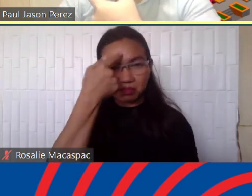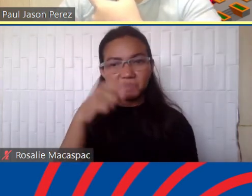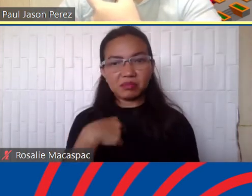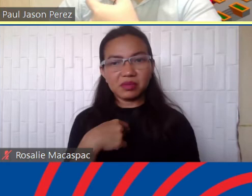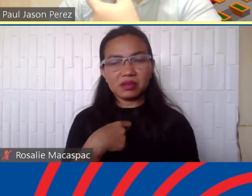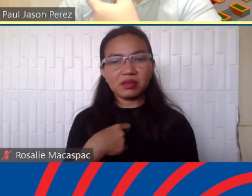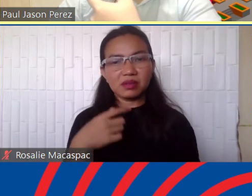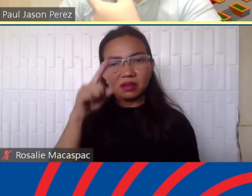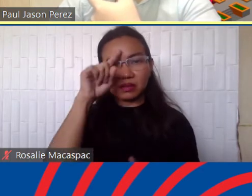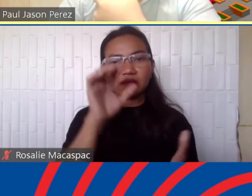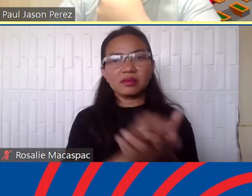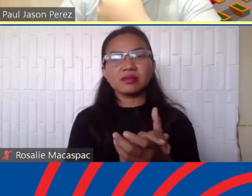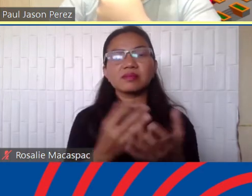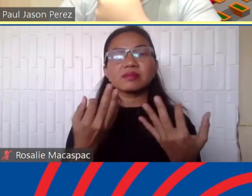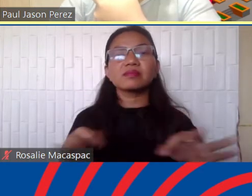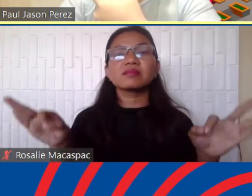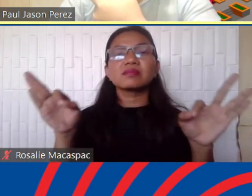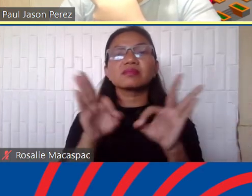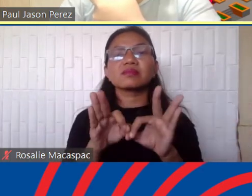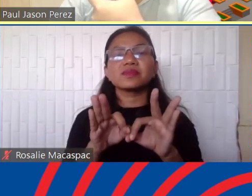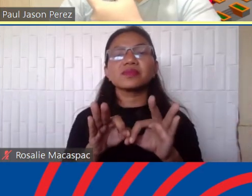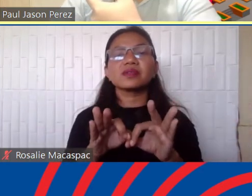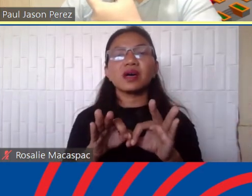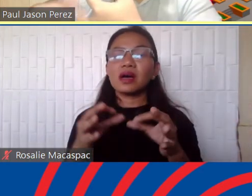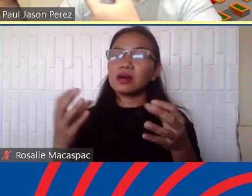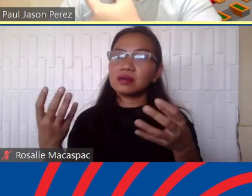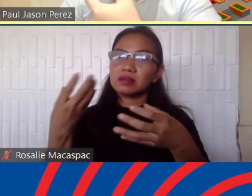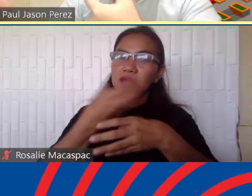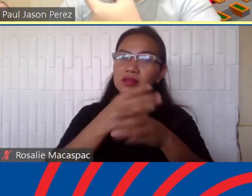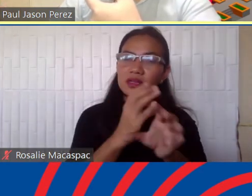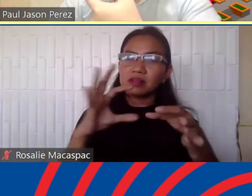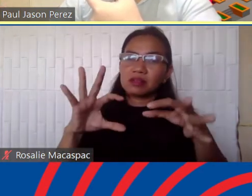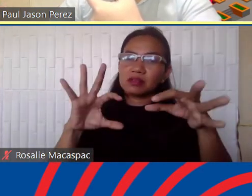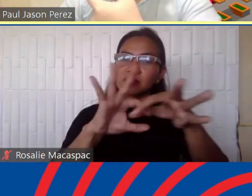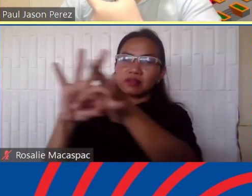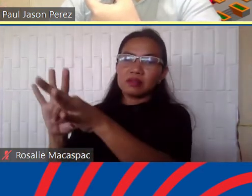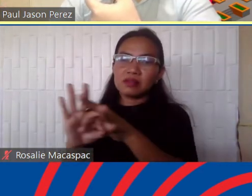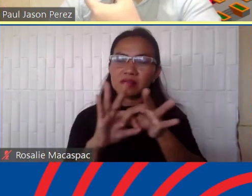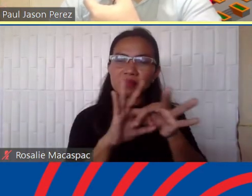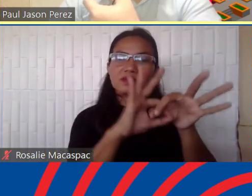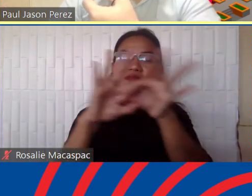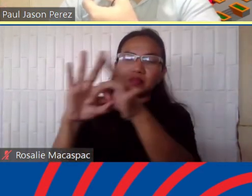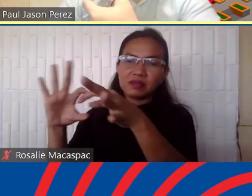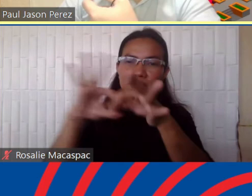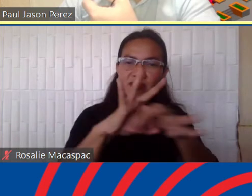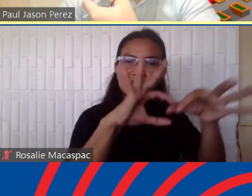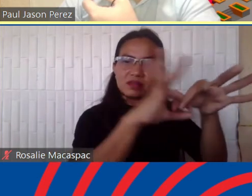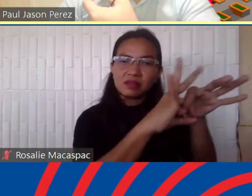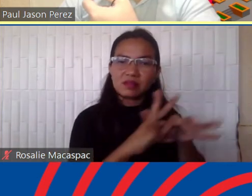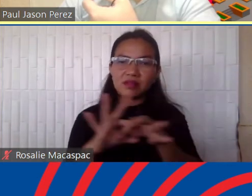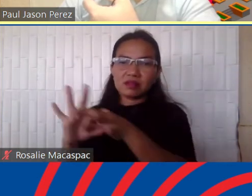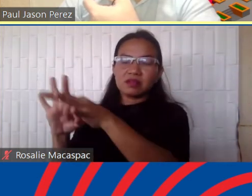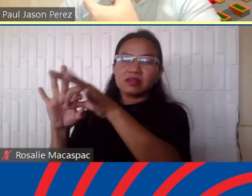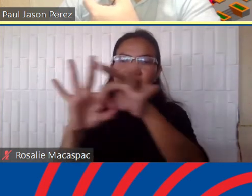important is really to form networks. No, we need to form networks and help each other.